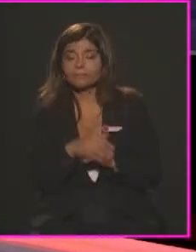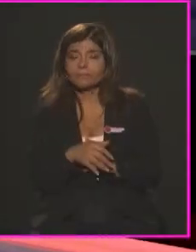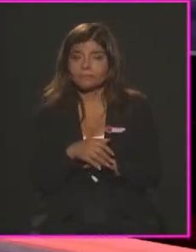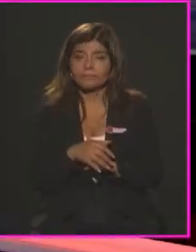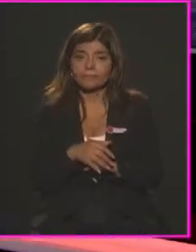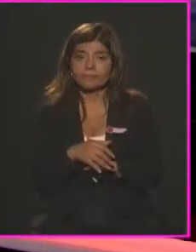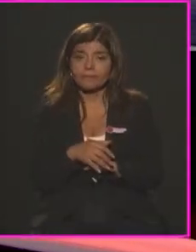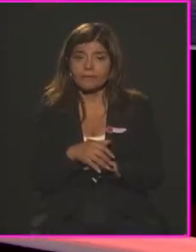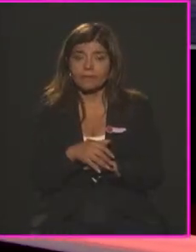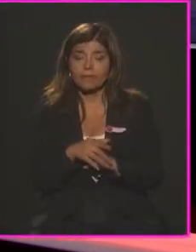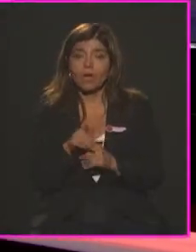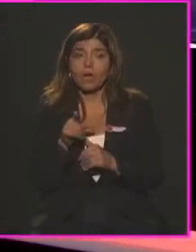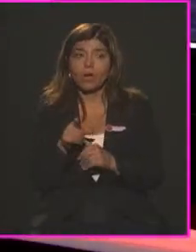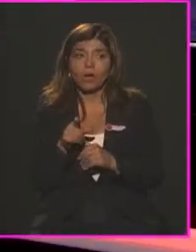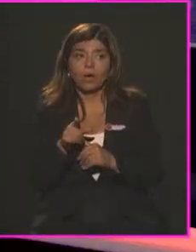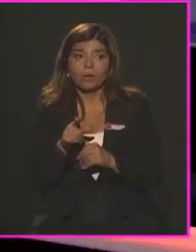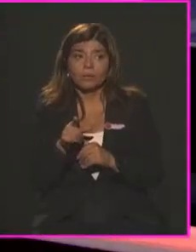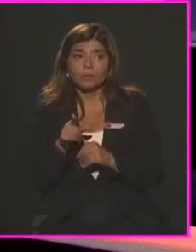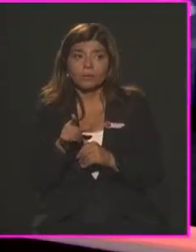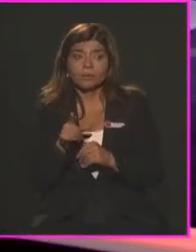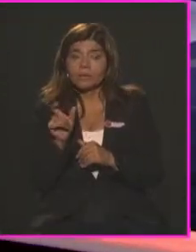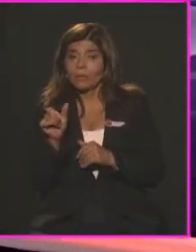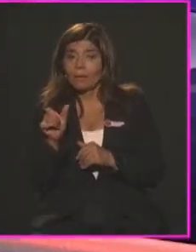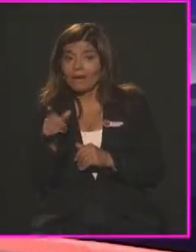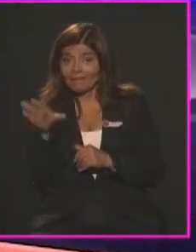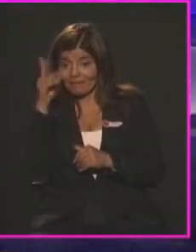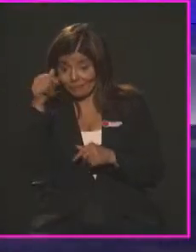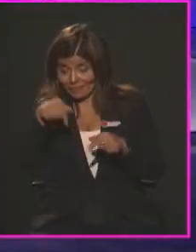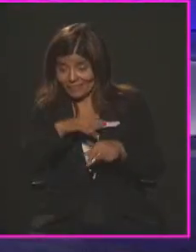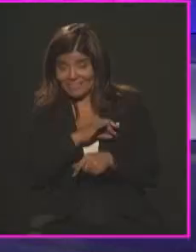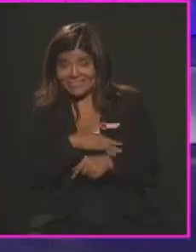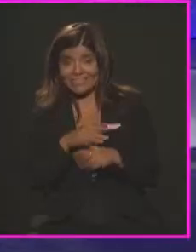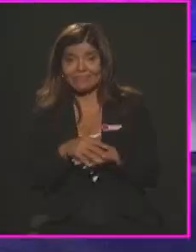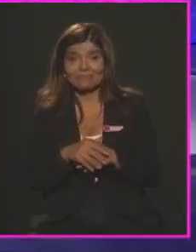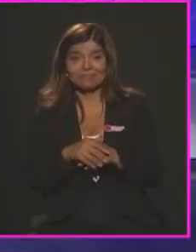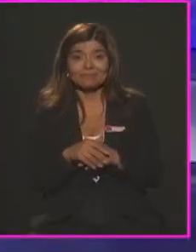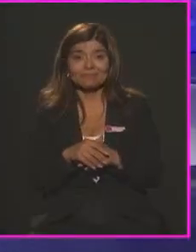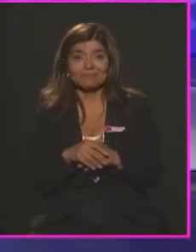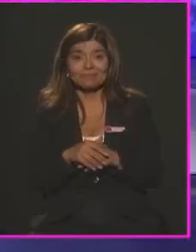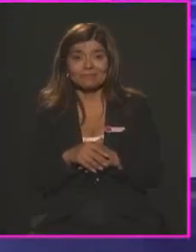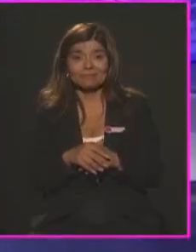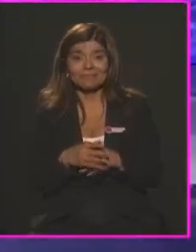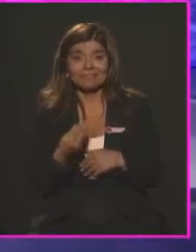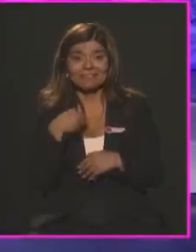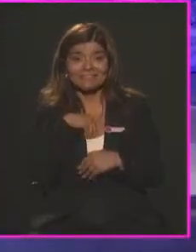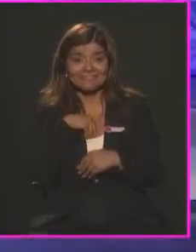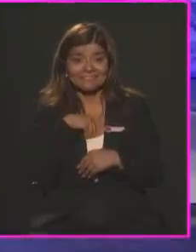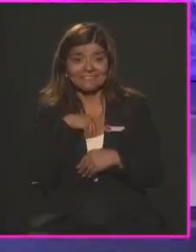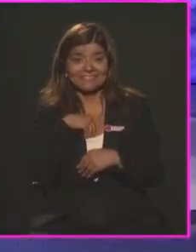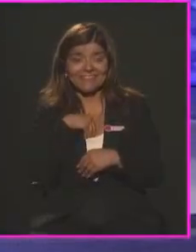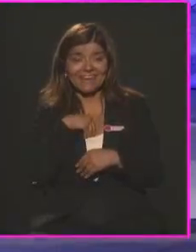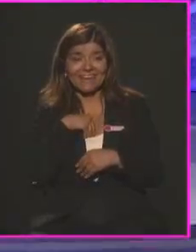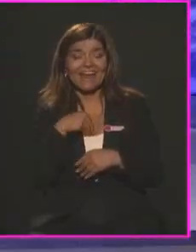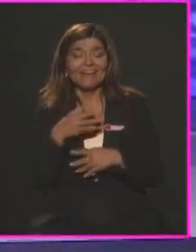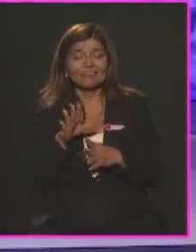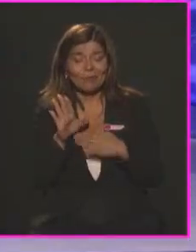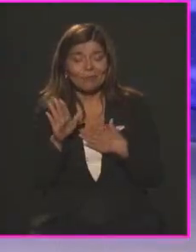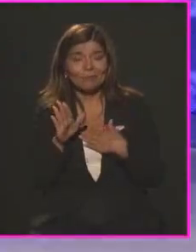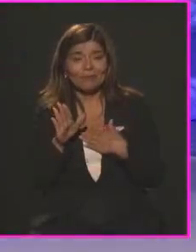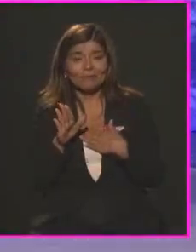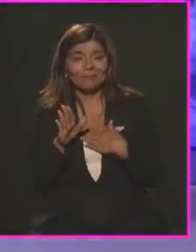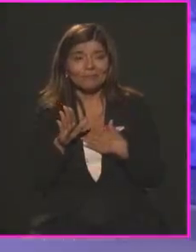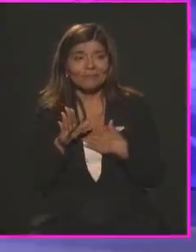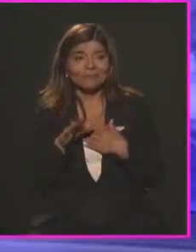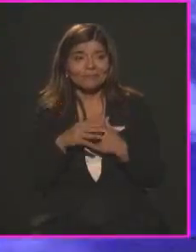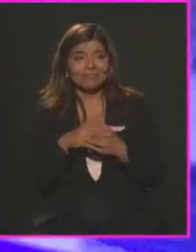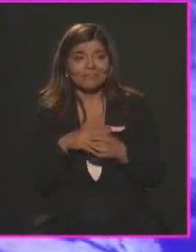learned while here in Chile this time, and I'm going to take it all over the world, I promise you, lumami. How many